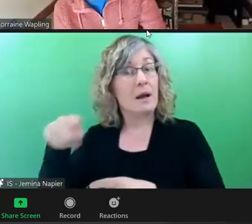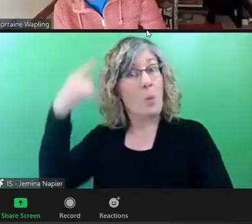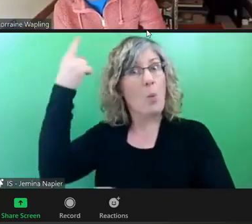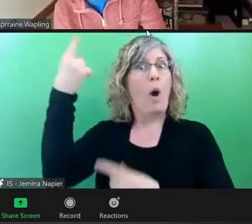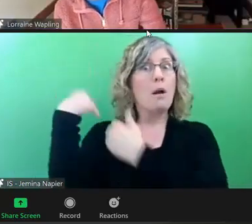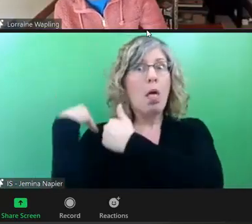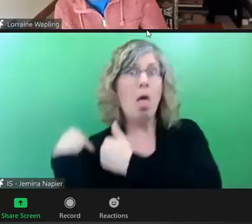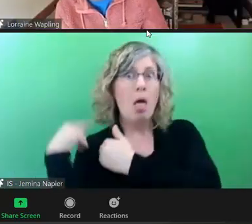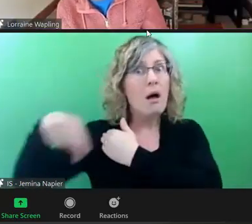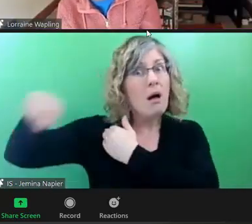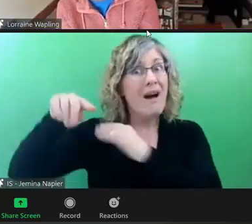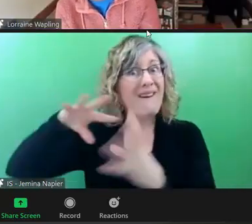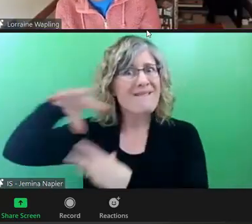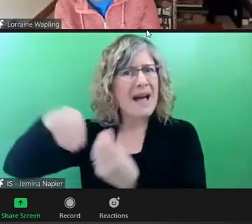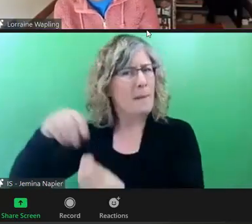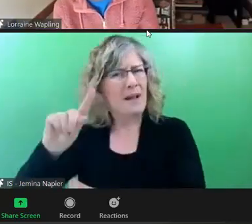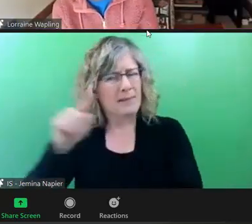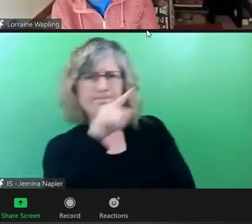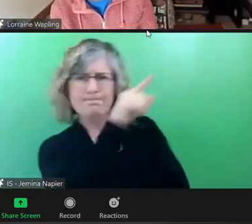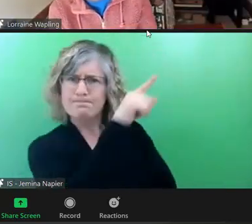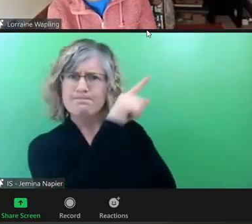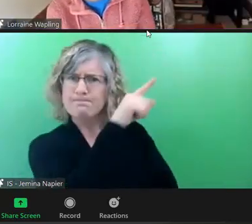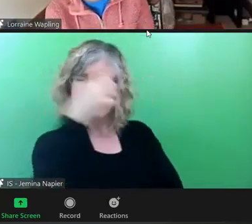Thank you. I mean,